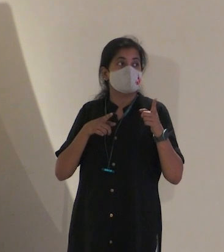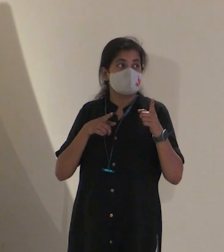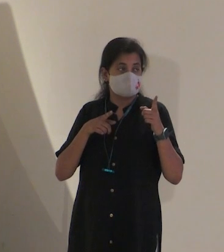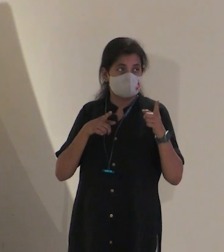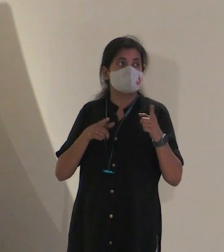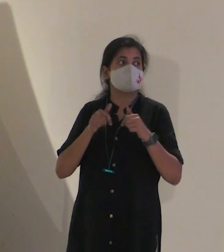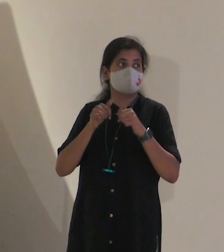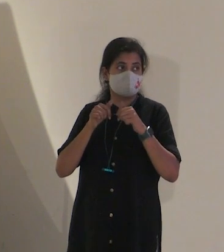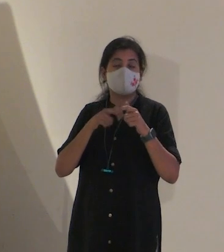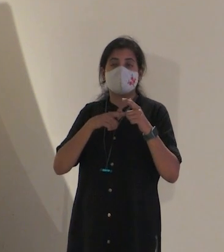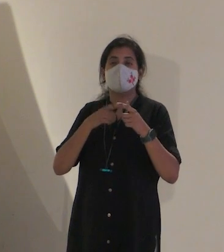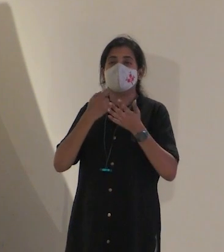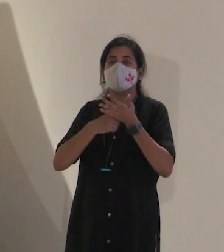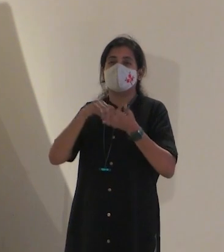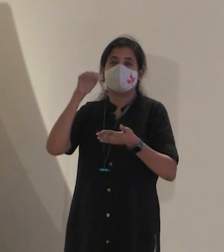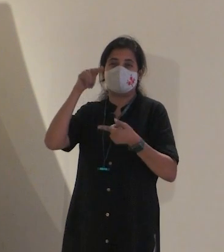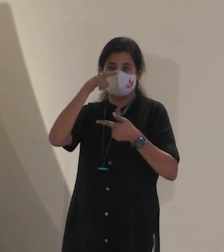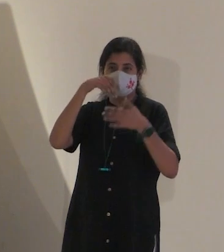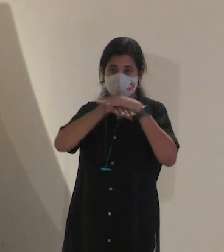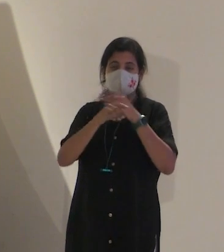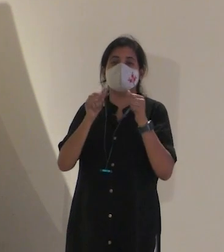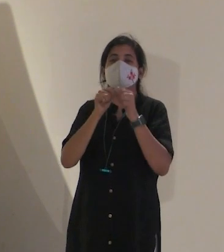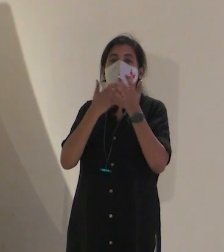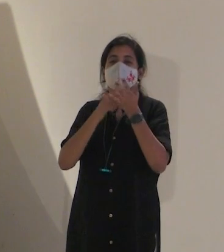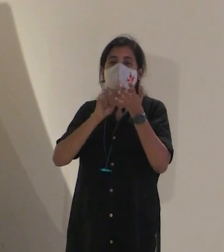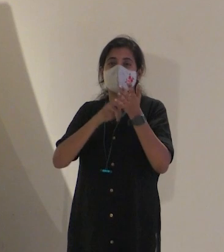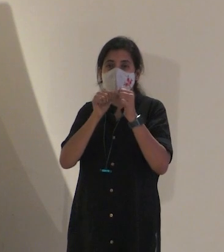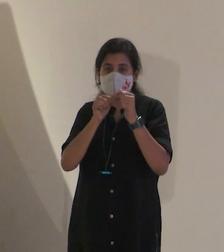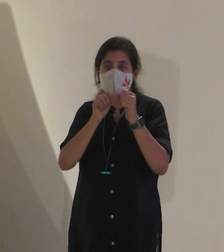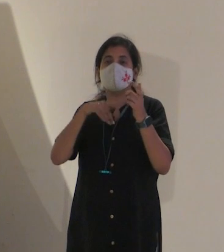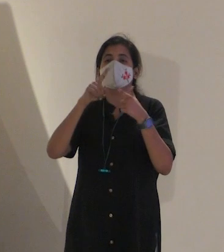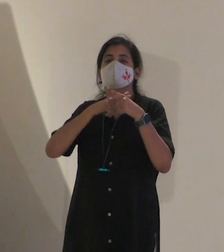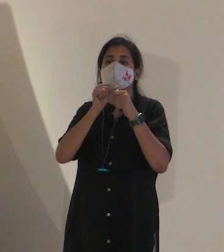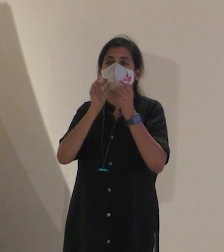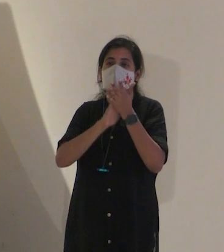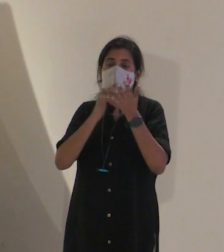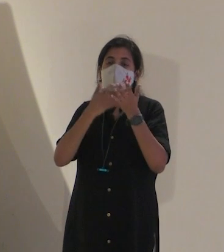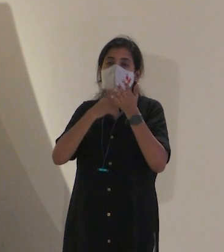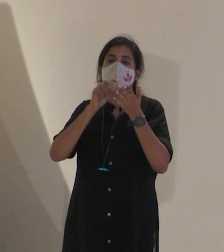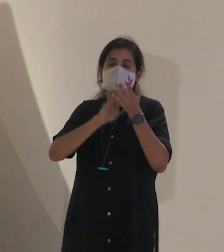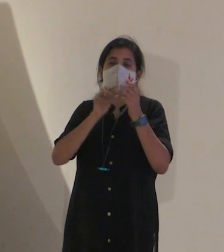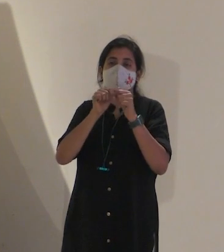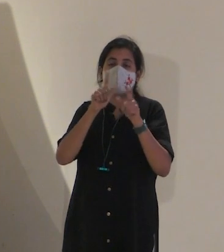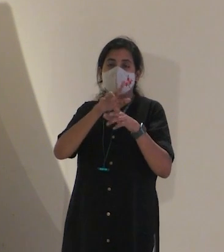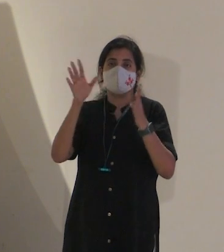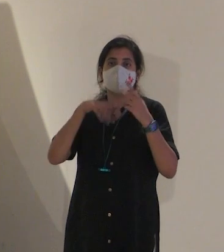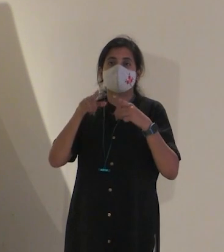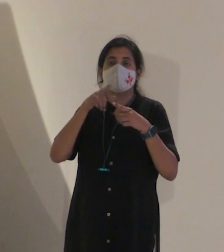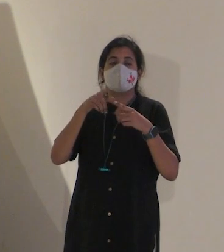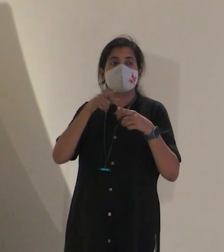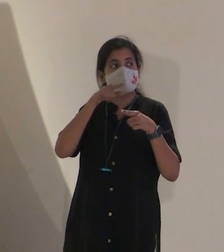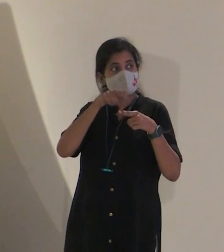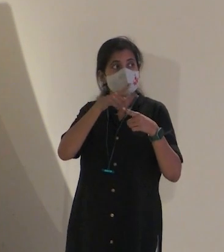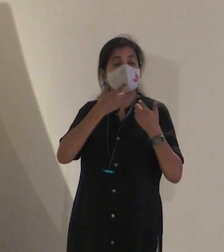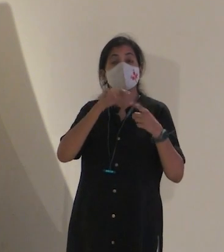in Rajasthan, the desert museum, which is a museum on brooms, which become a metaphor for life in the